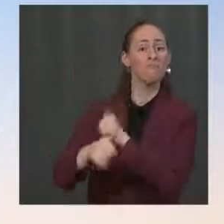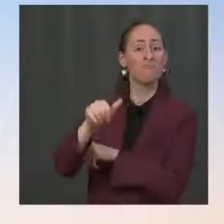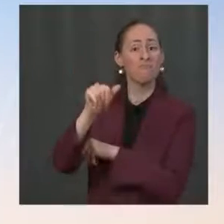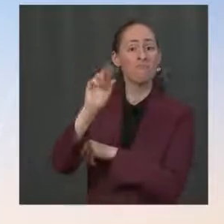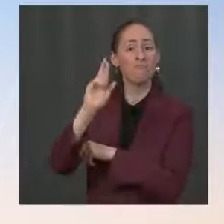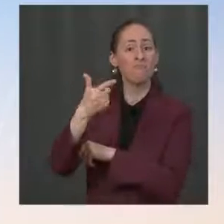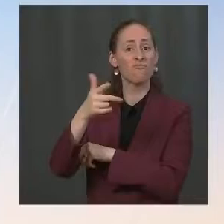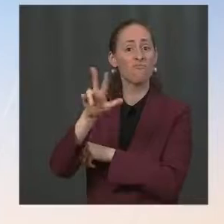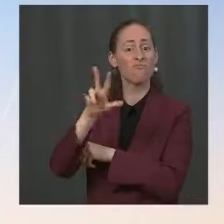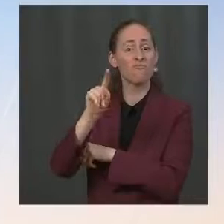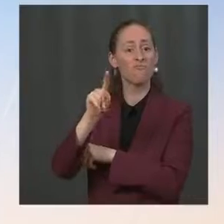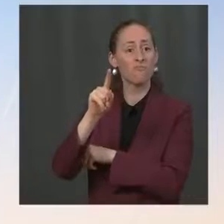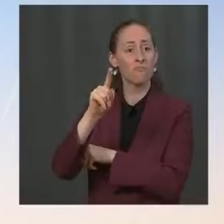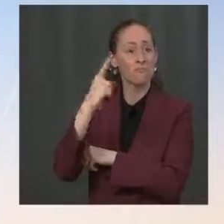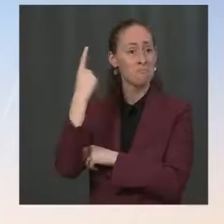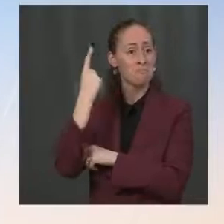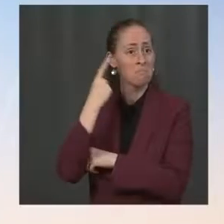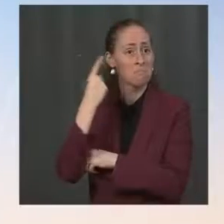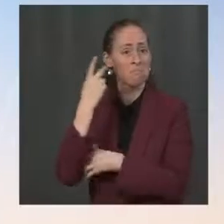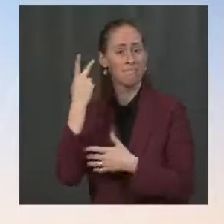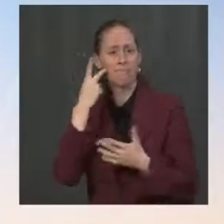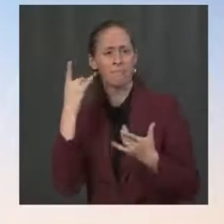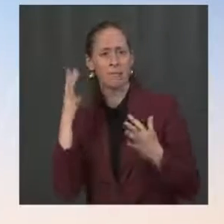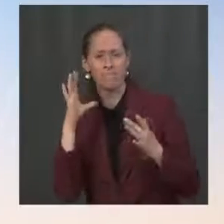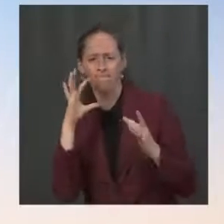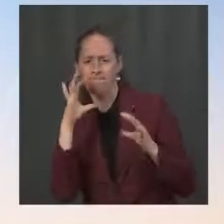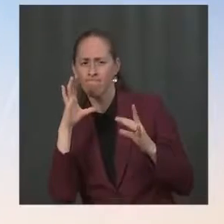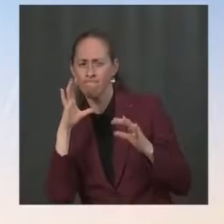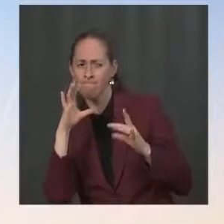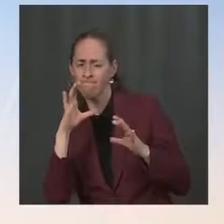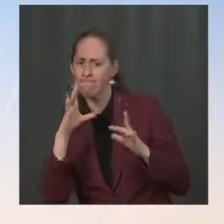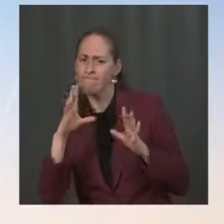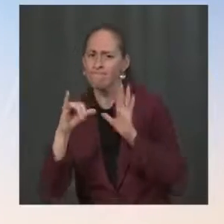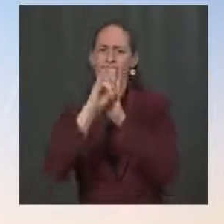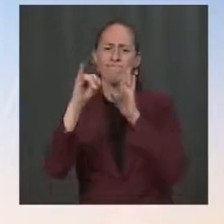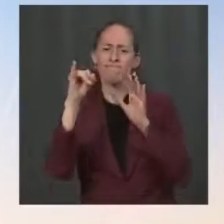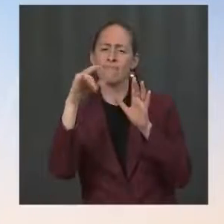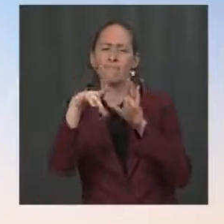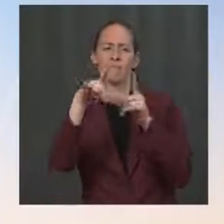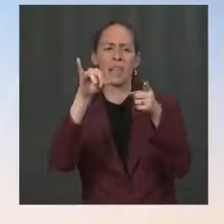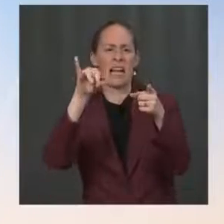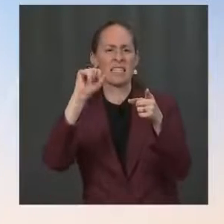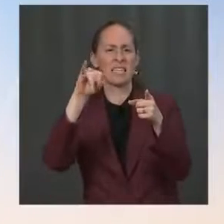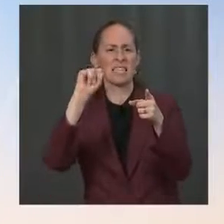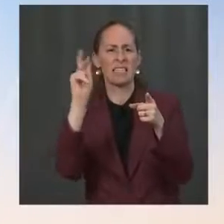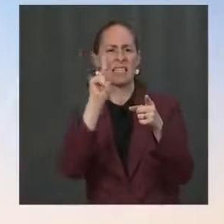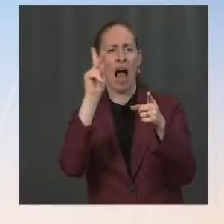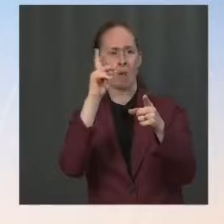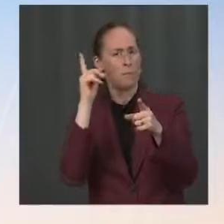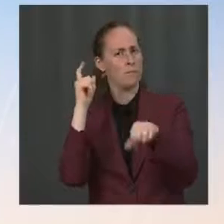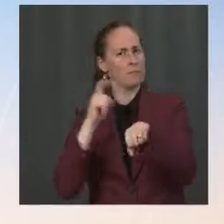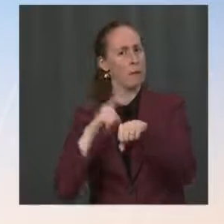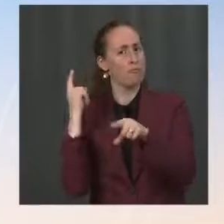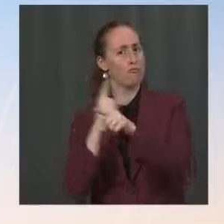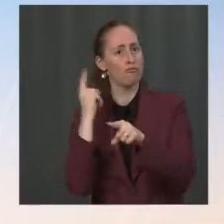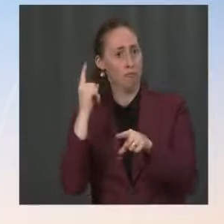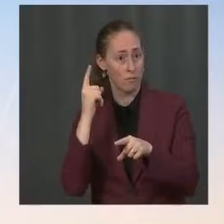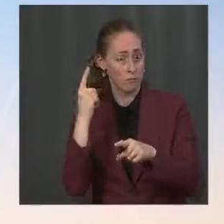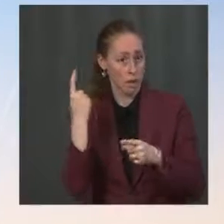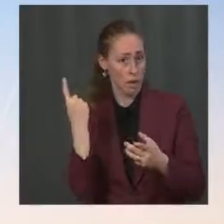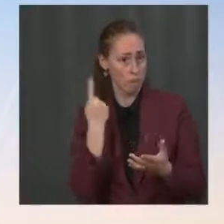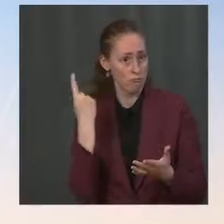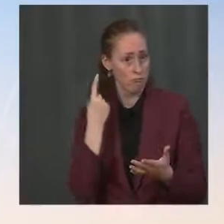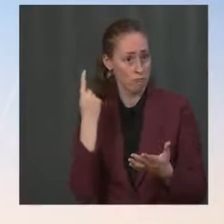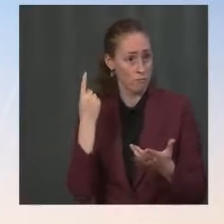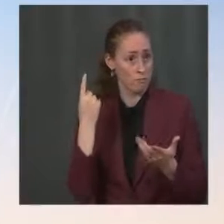about pursuing ISIS-K wherever, whenever he needs to. Is there any expectation that he'll need any additional